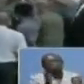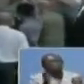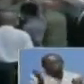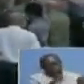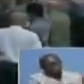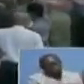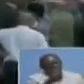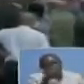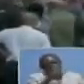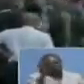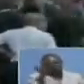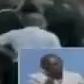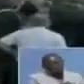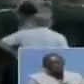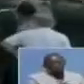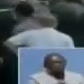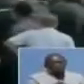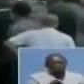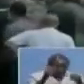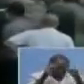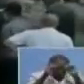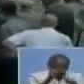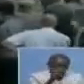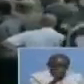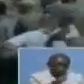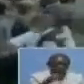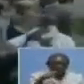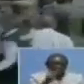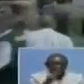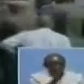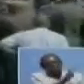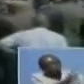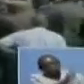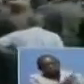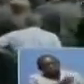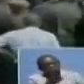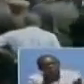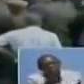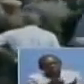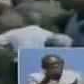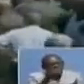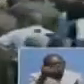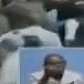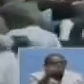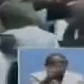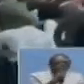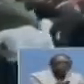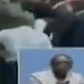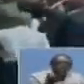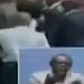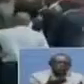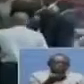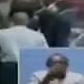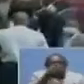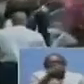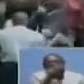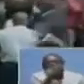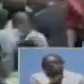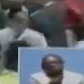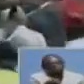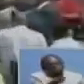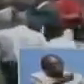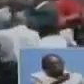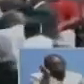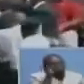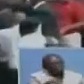for Zambia's prosperity under his new dawn administration. For now, Zambians are more than anxious